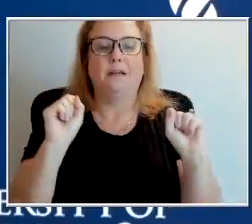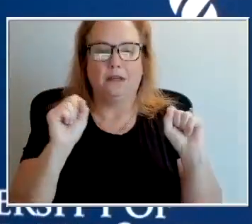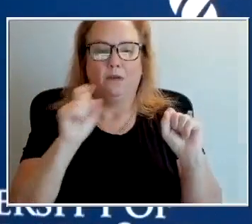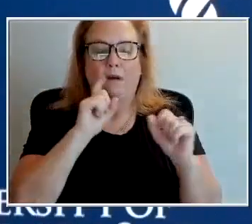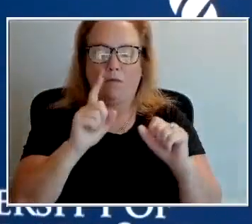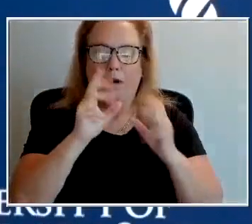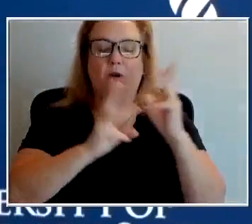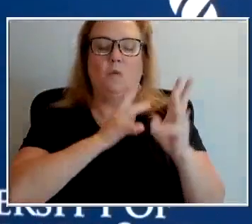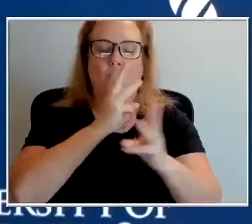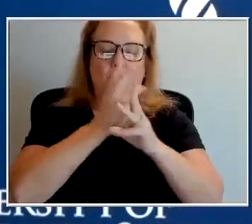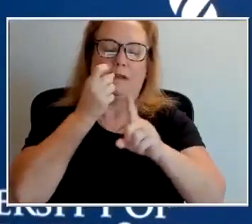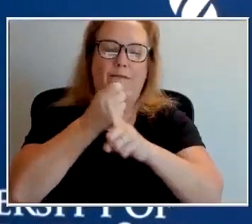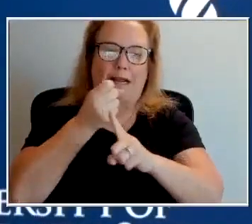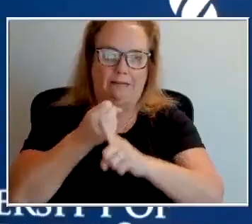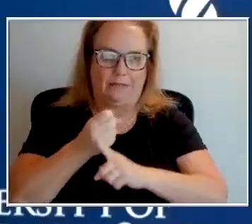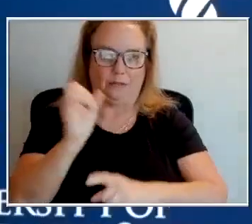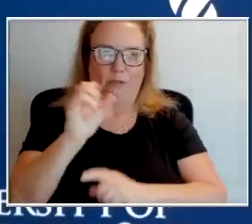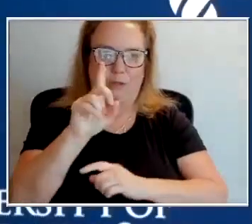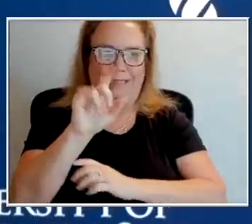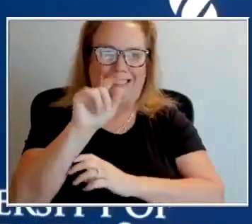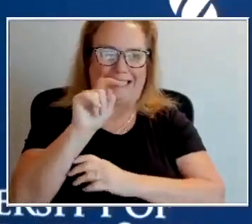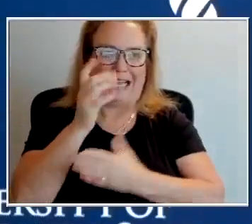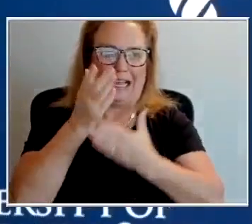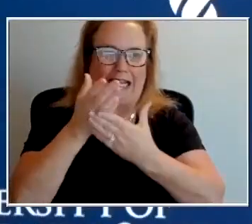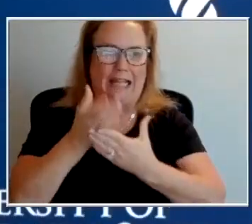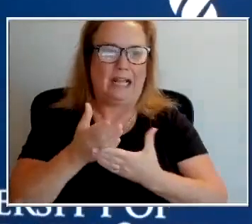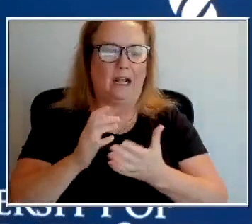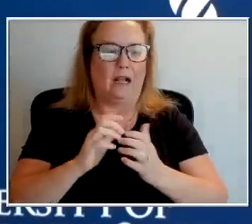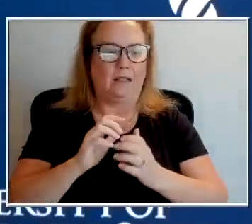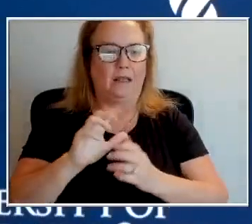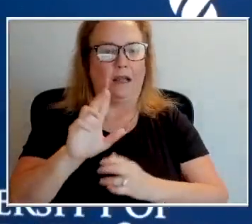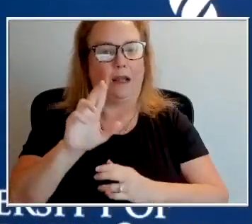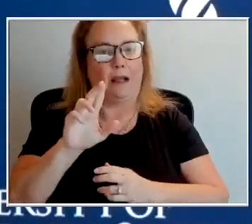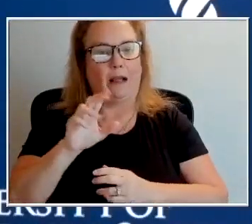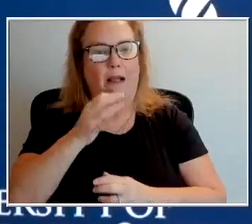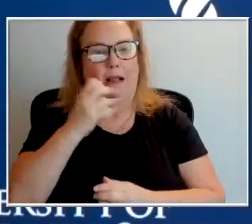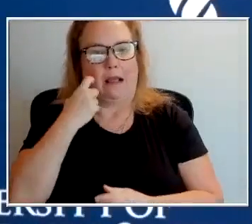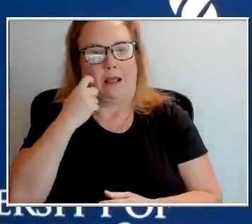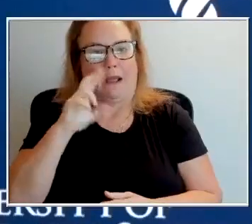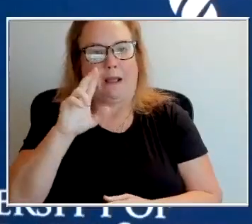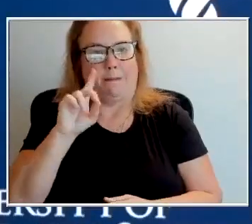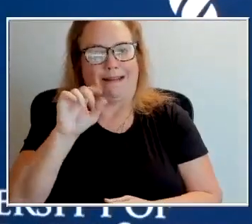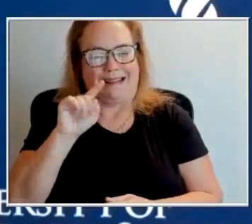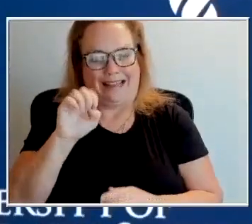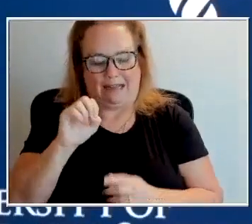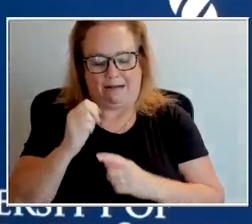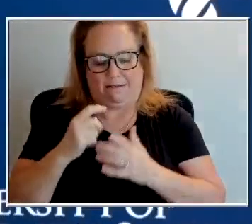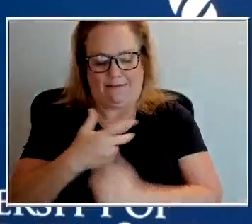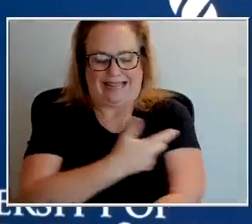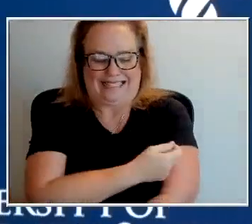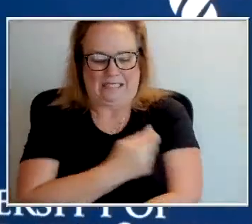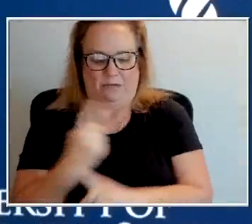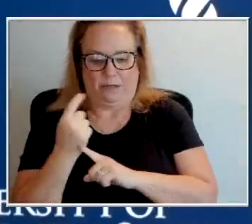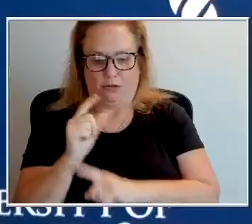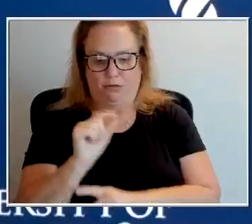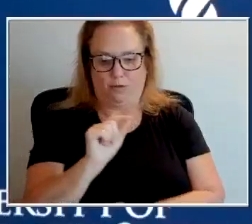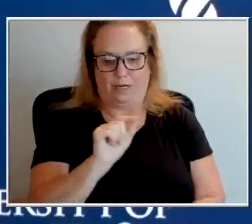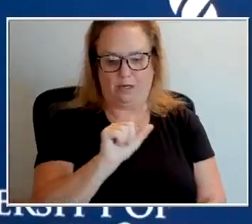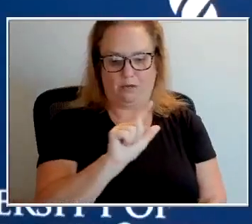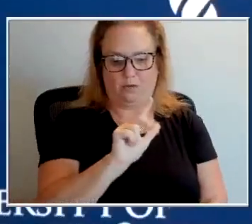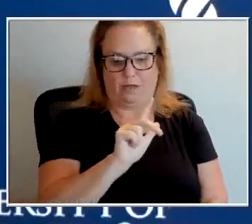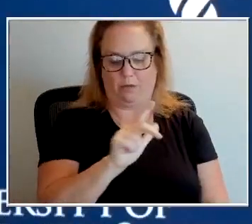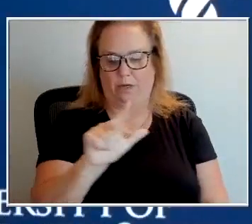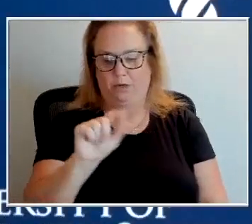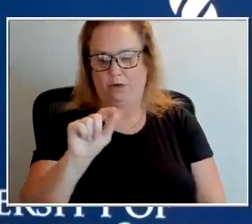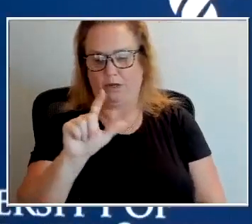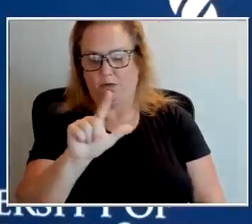real-world effectiveness data on the updated vaccine from last year. So the 23-24 updated vaccine,